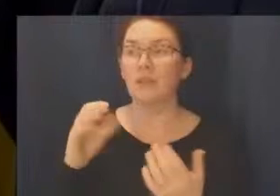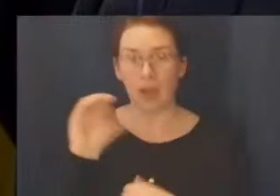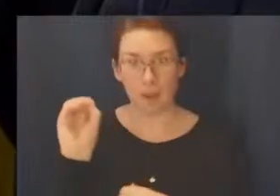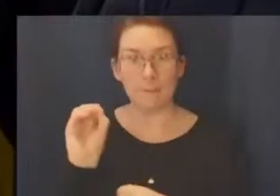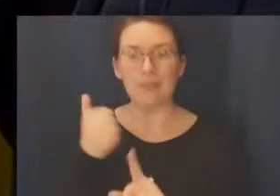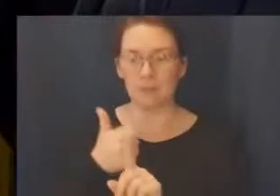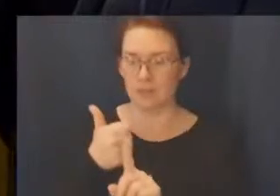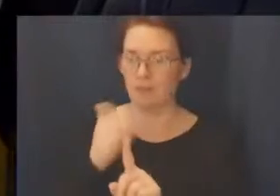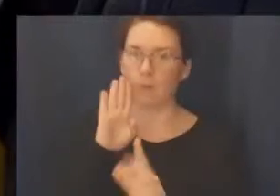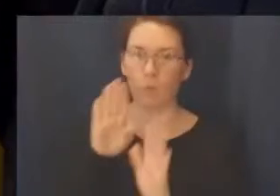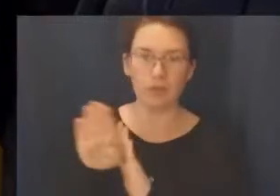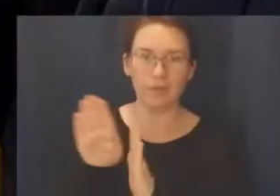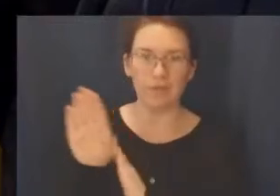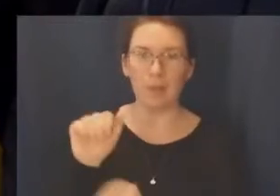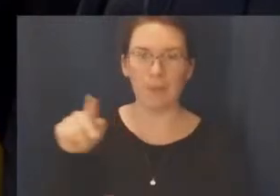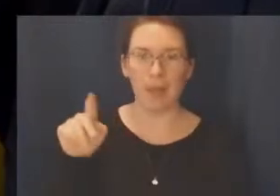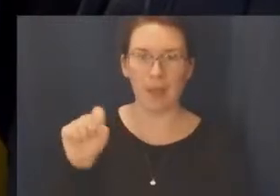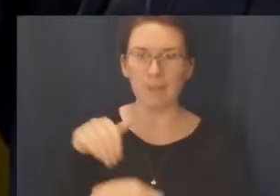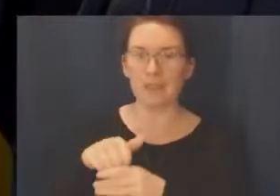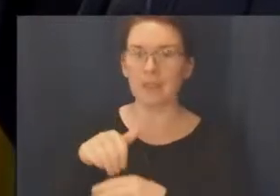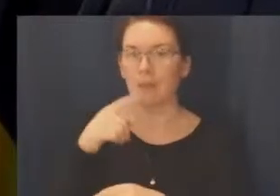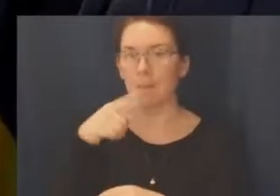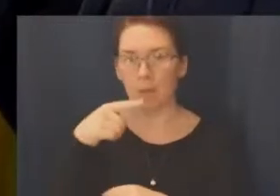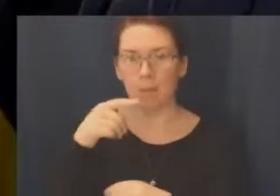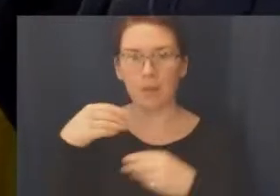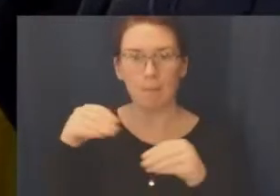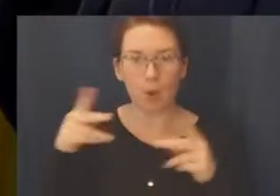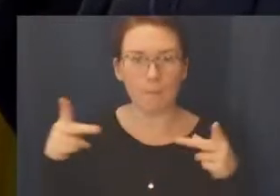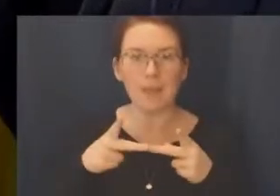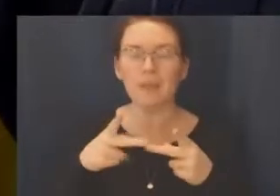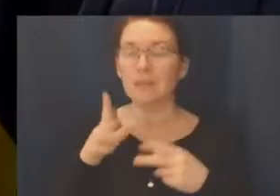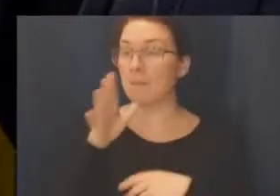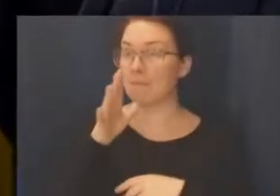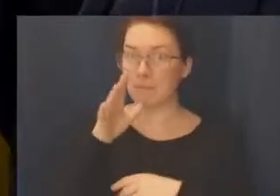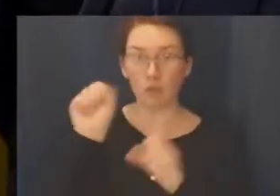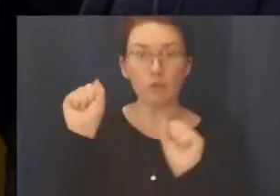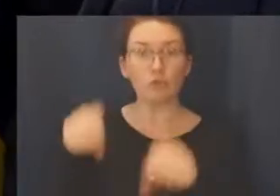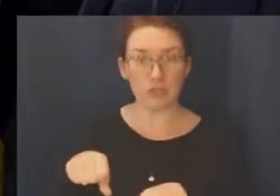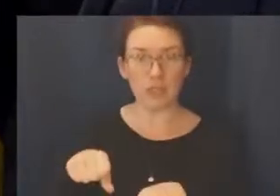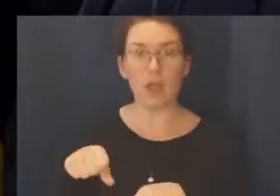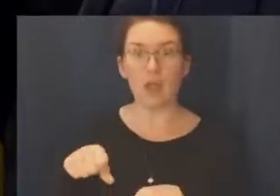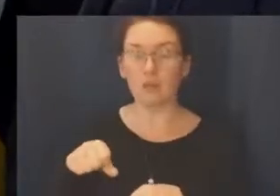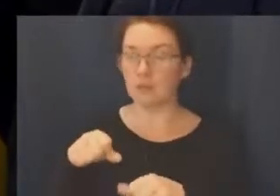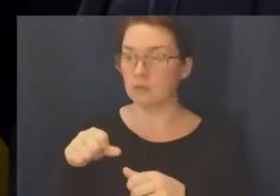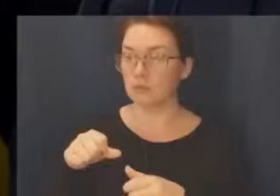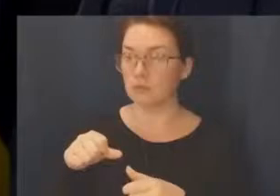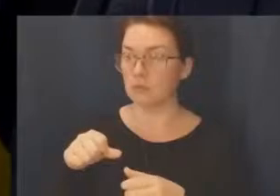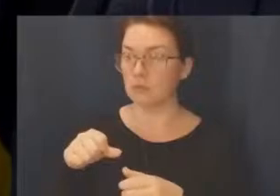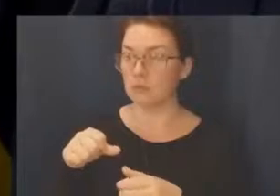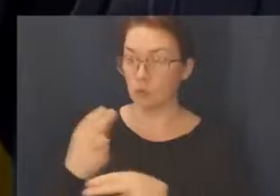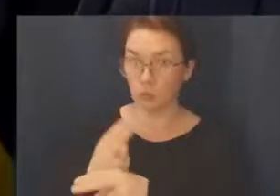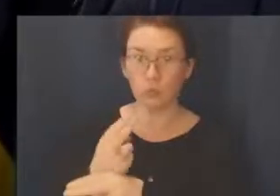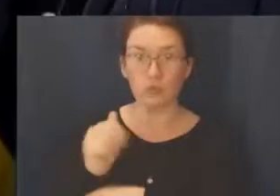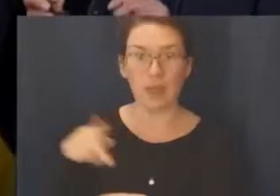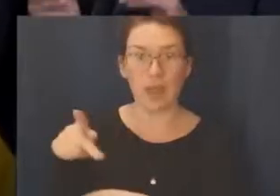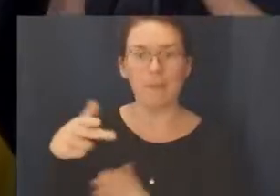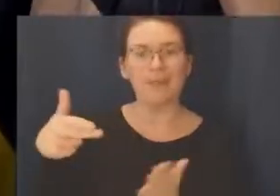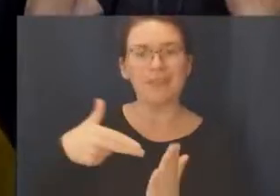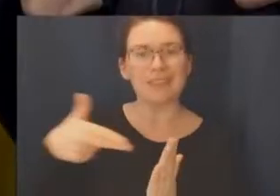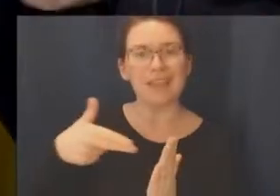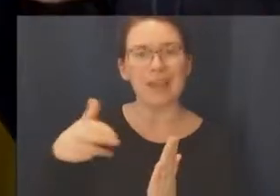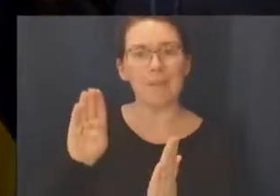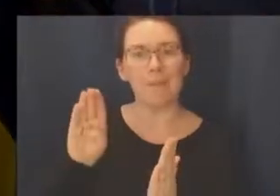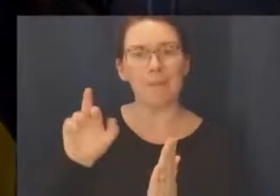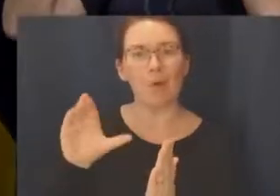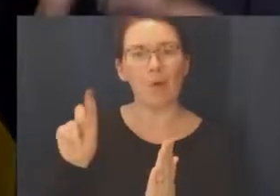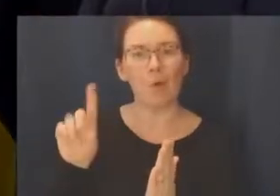marketplace so that mothers can go in, they can scan a barcode of every product in their grocery store, and they